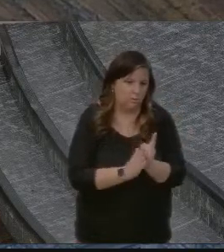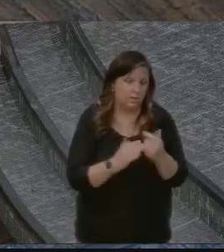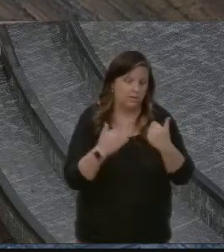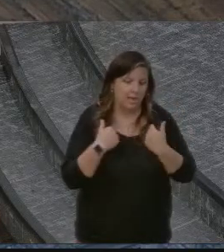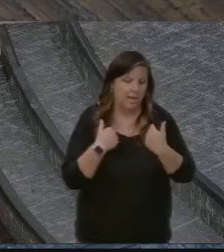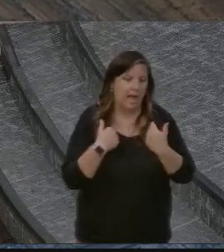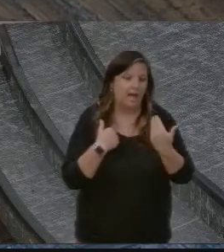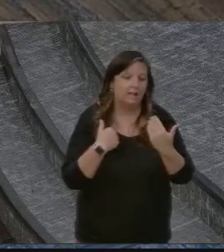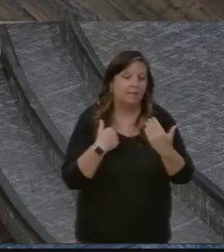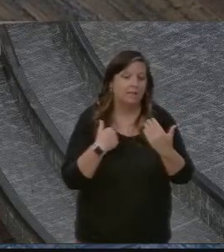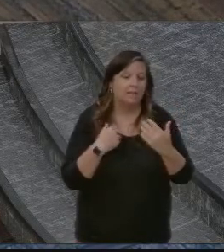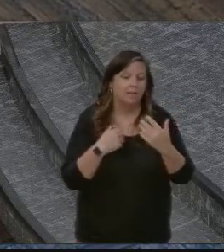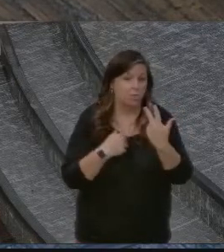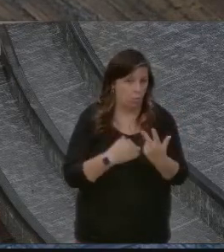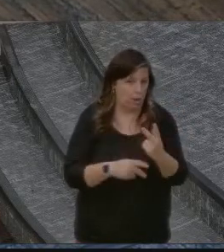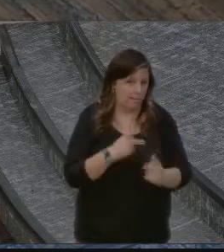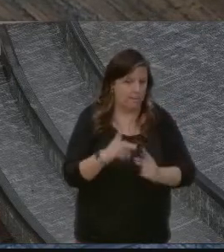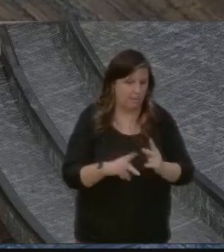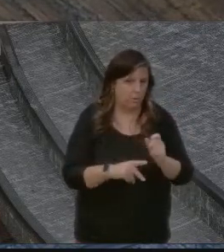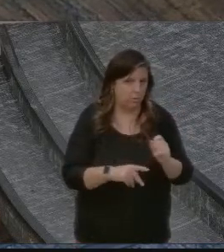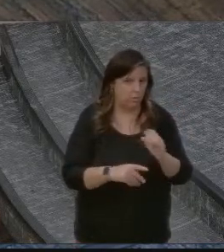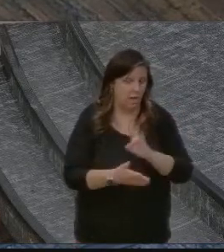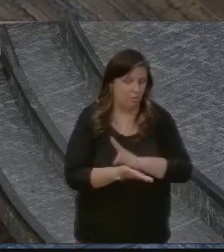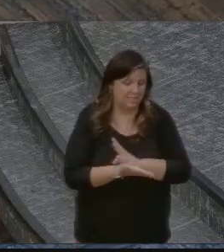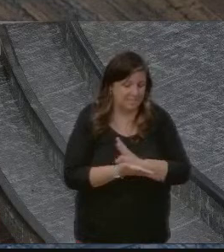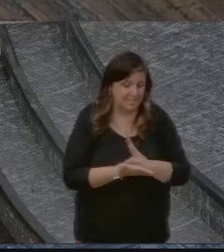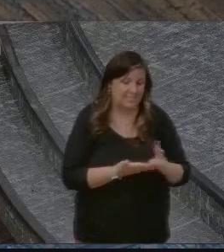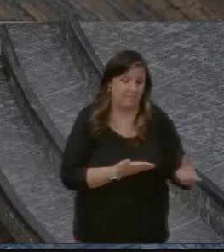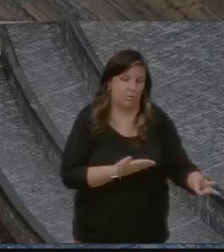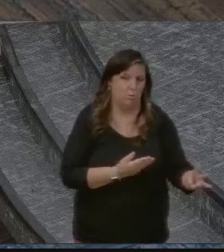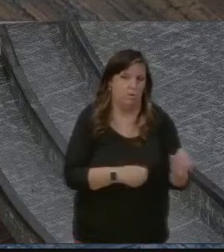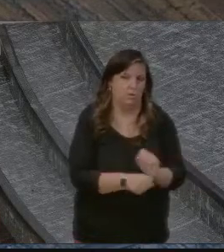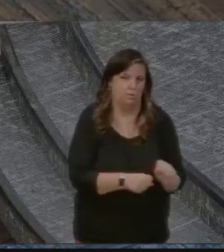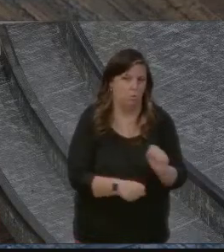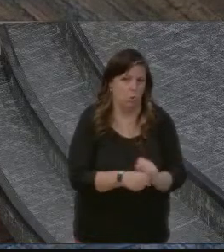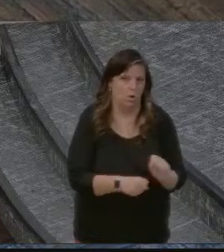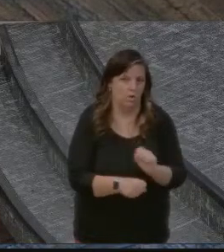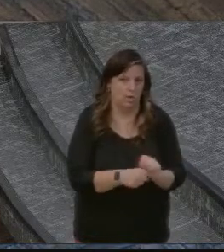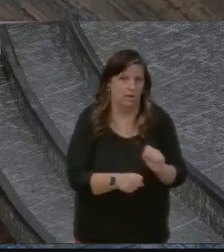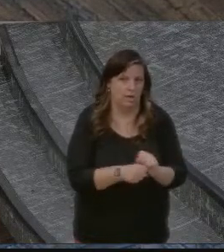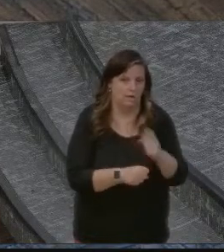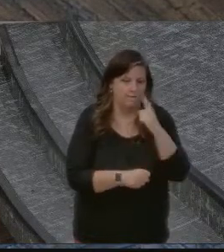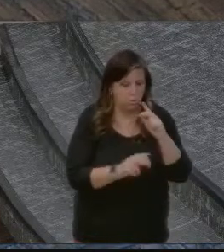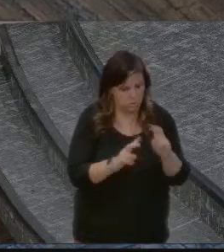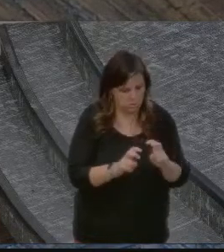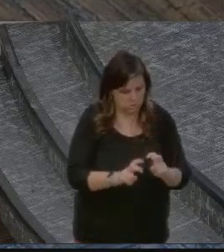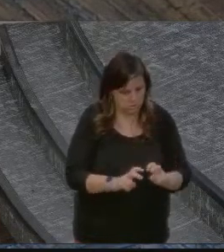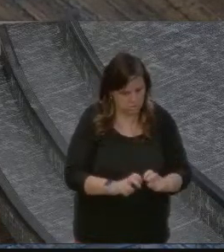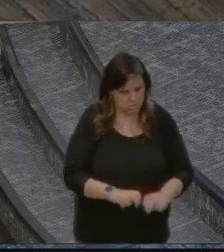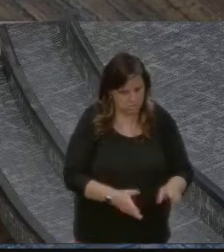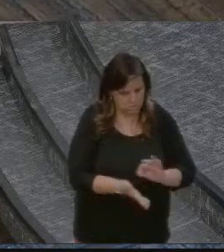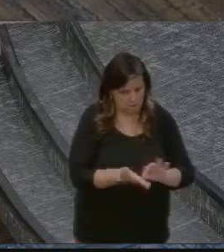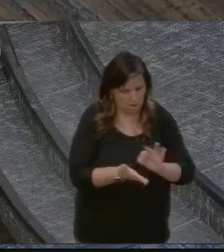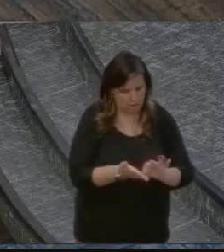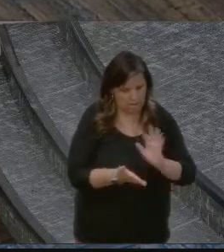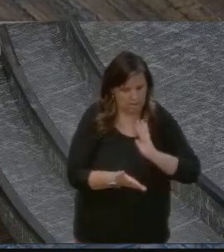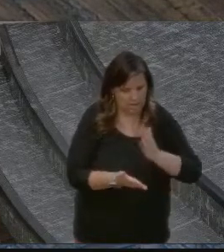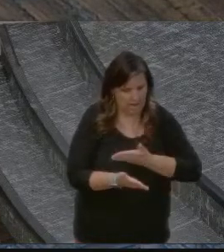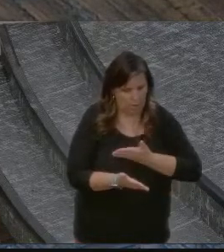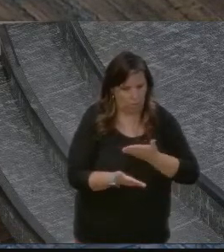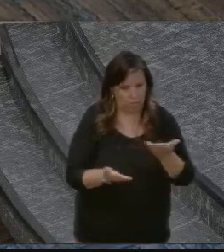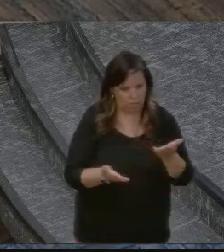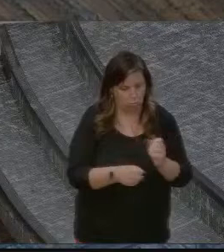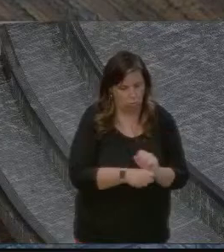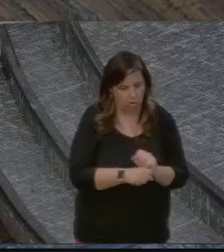was dedicated just to auditing our financial statements and our practices here at CCSD. And if I recall correctly, they